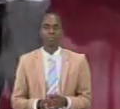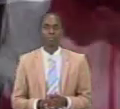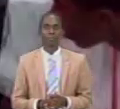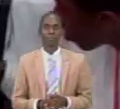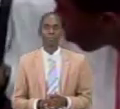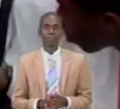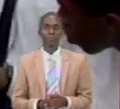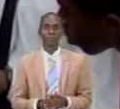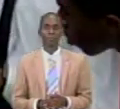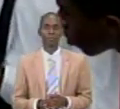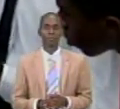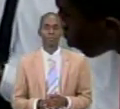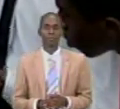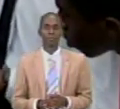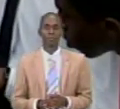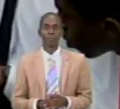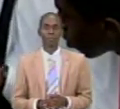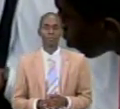foreign